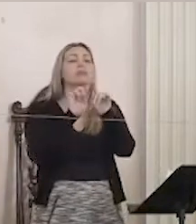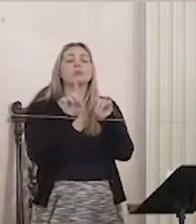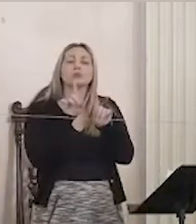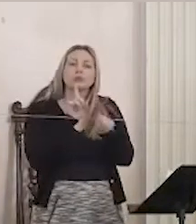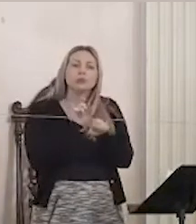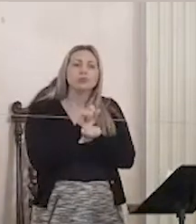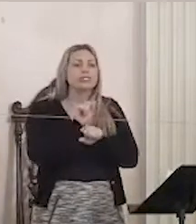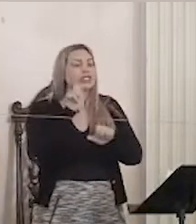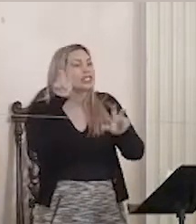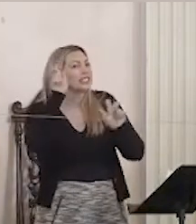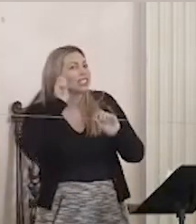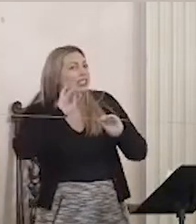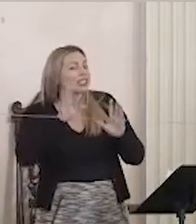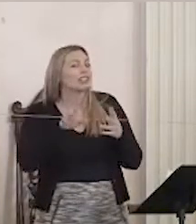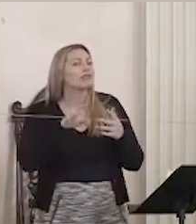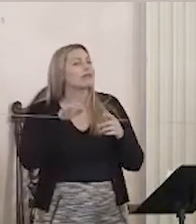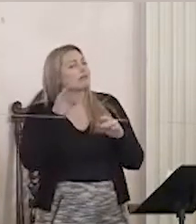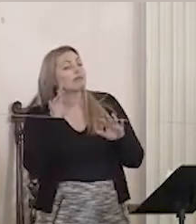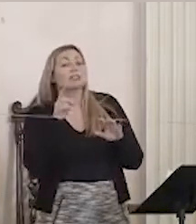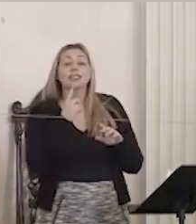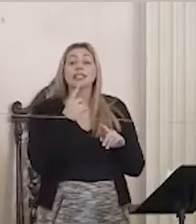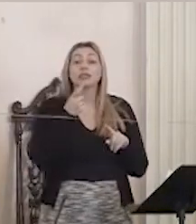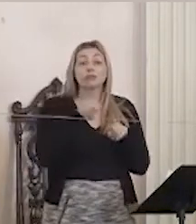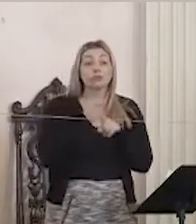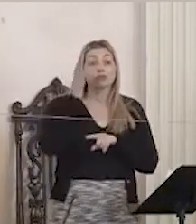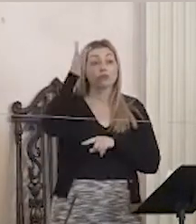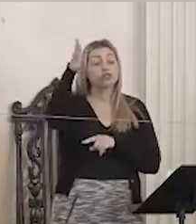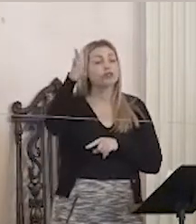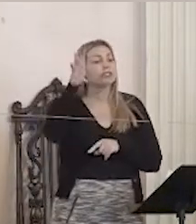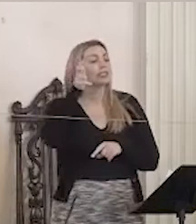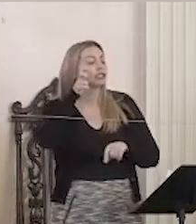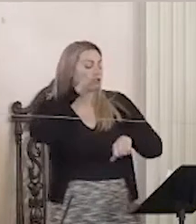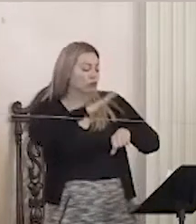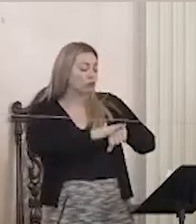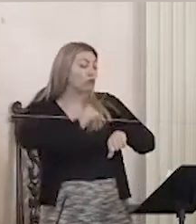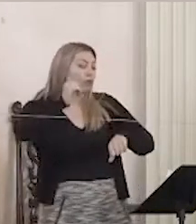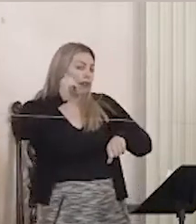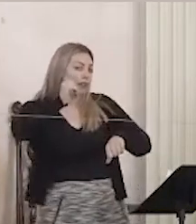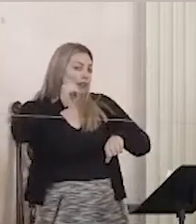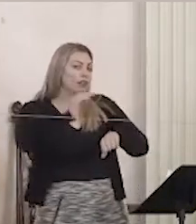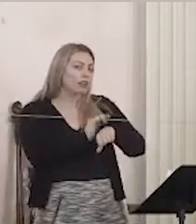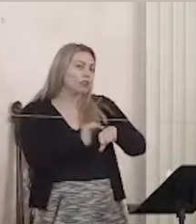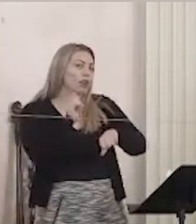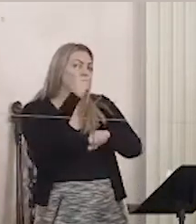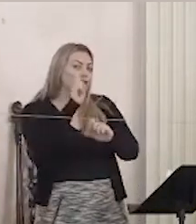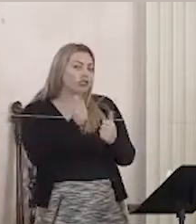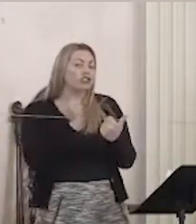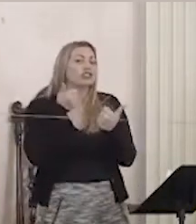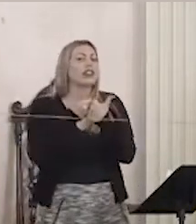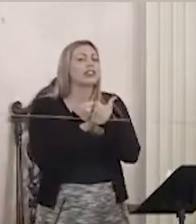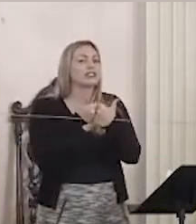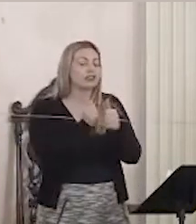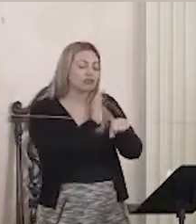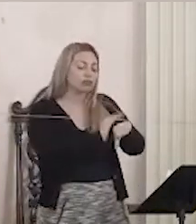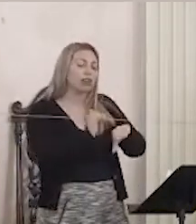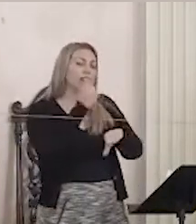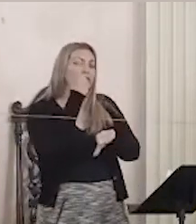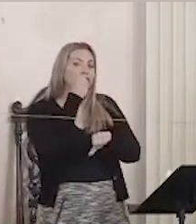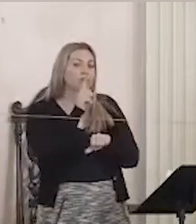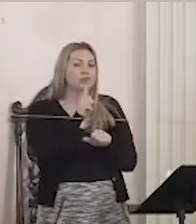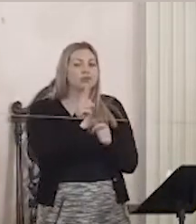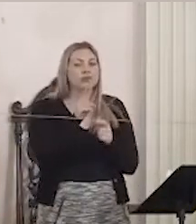but could faintly hear. He said, "From the future comes a cry of challenge, a cry of